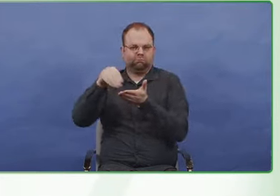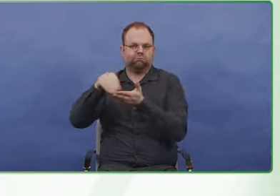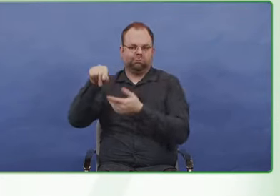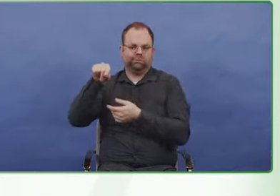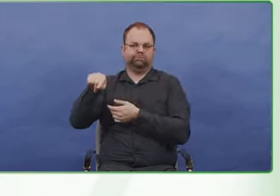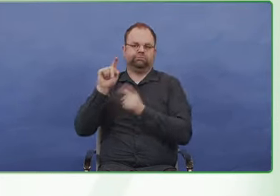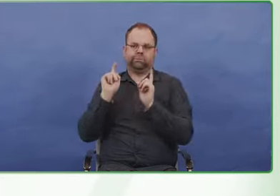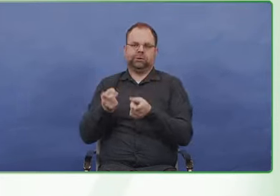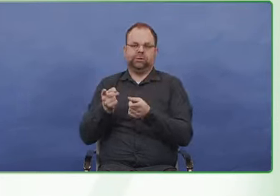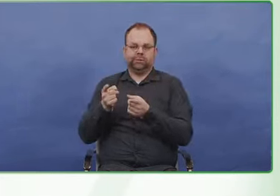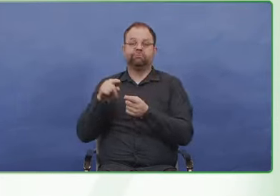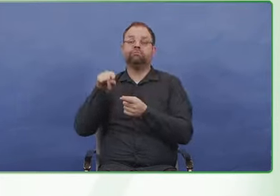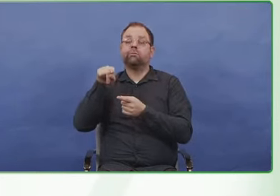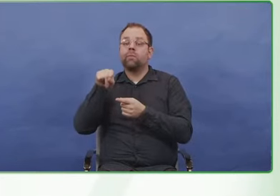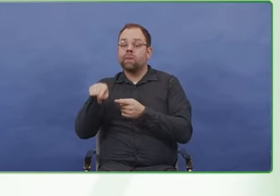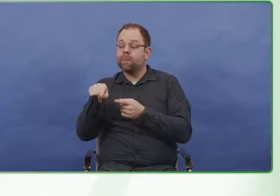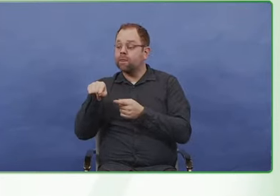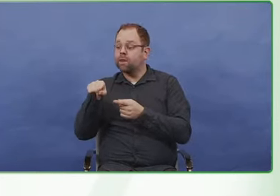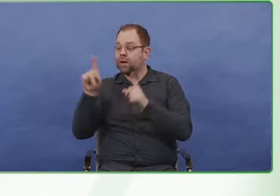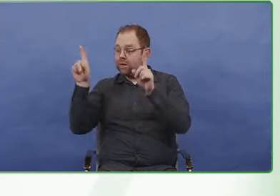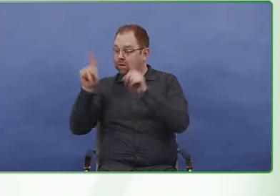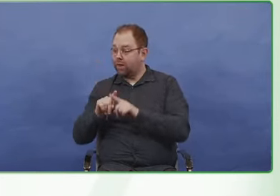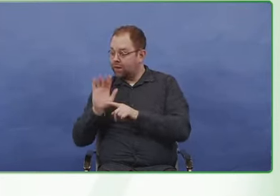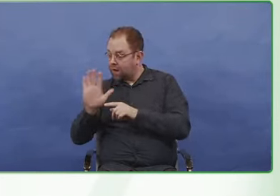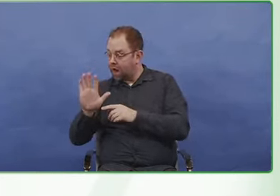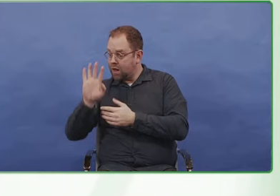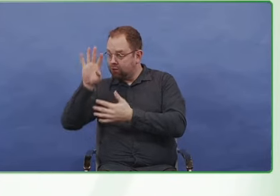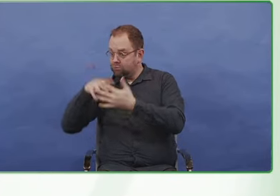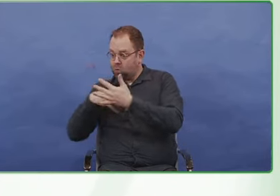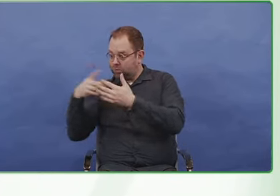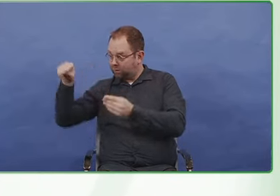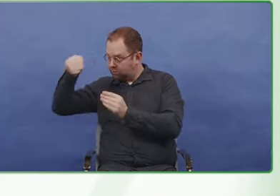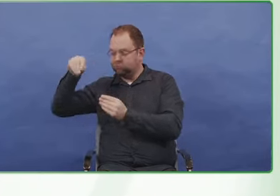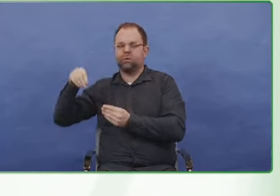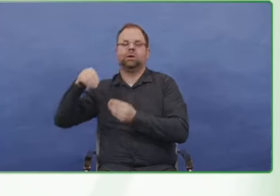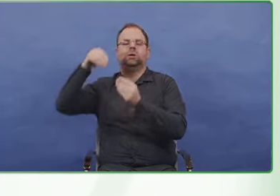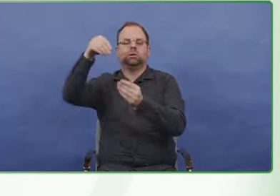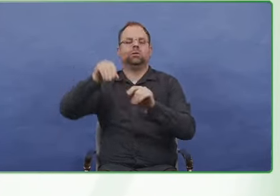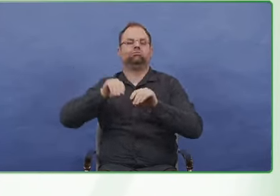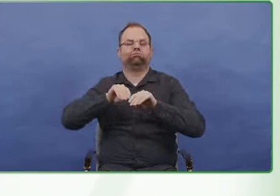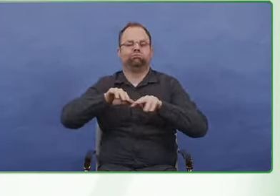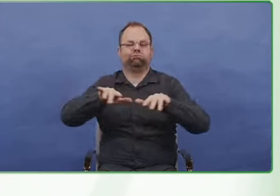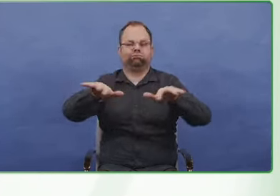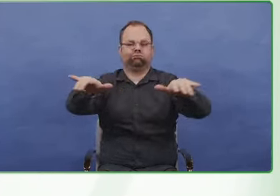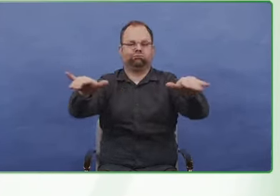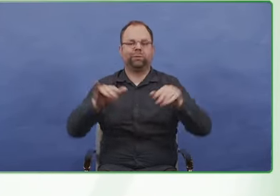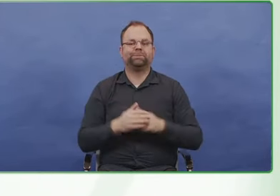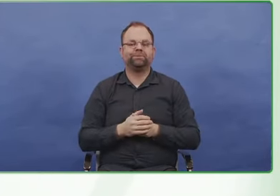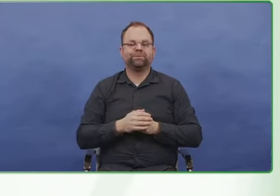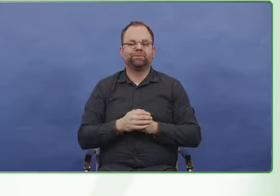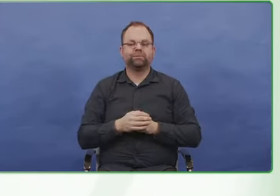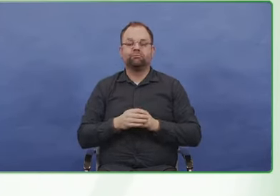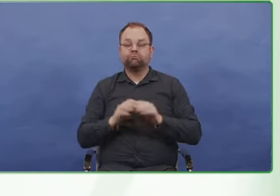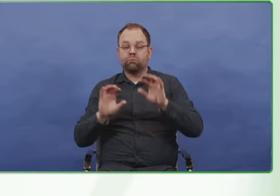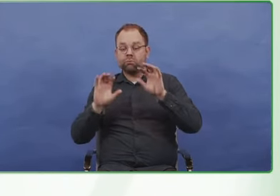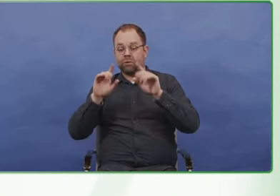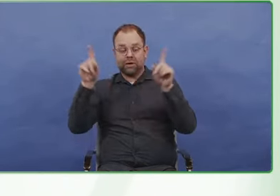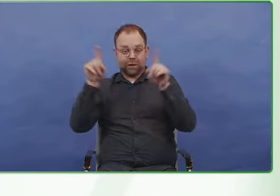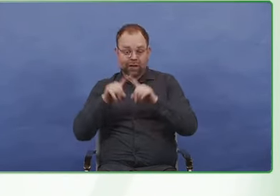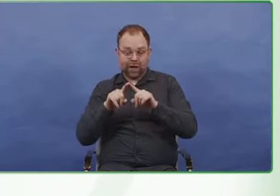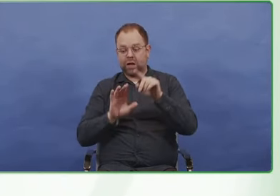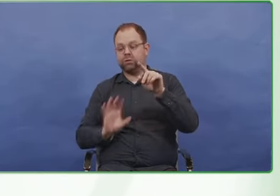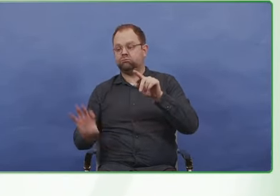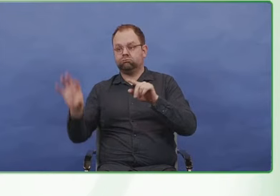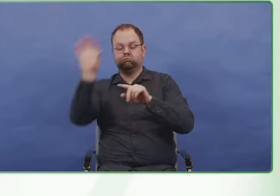quality human resources for assistive technology services, while catering to the domestic